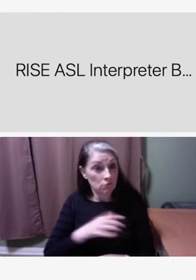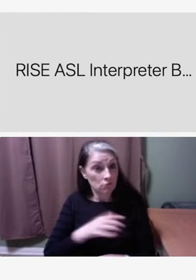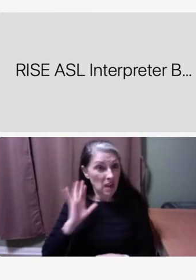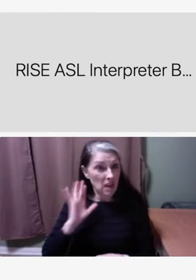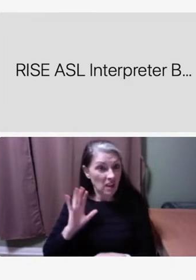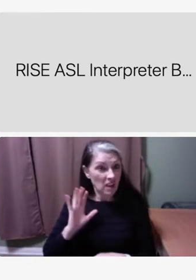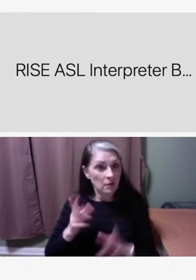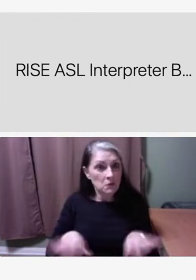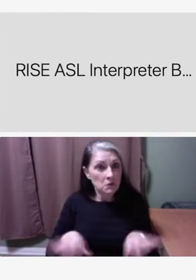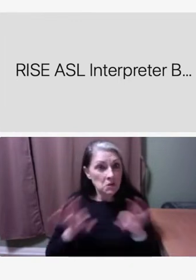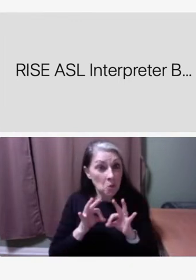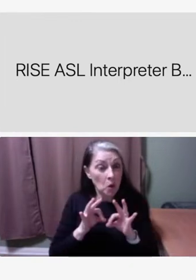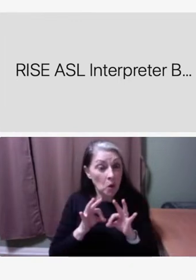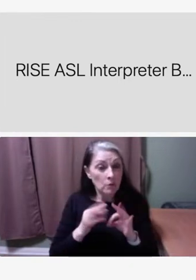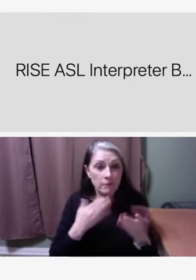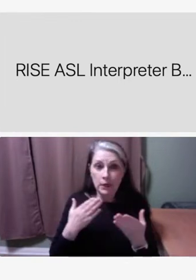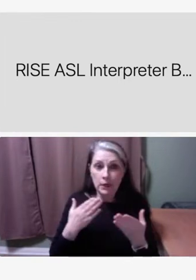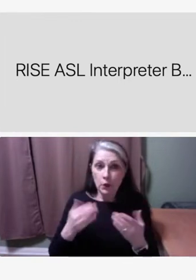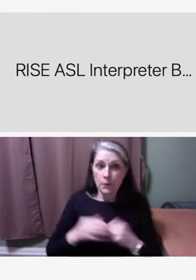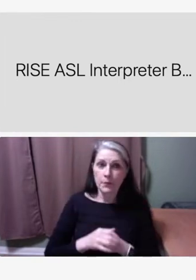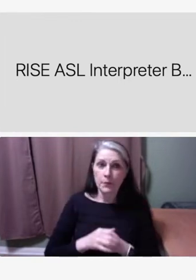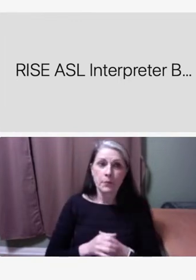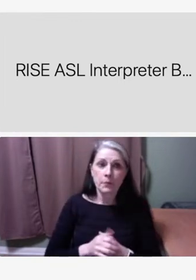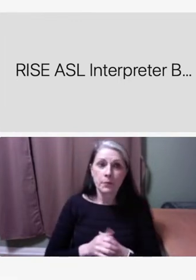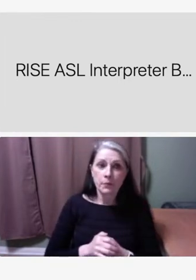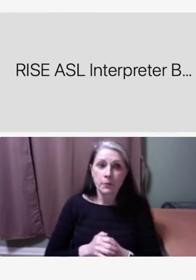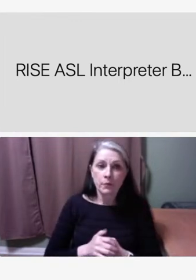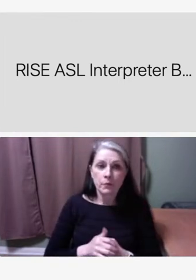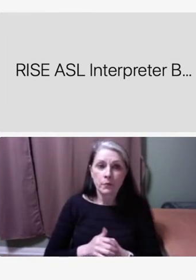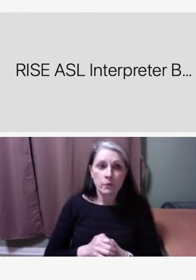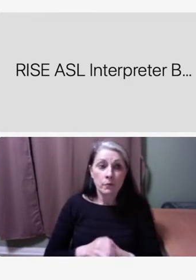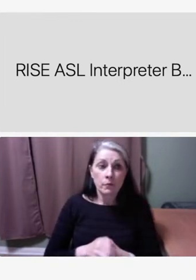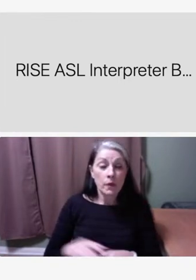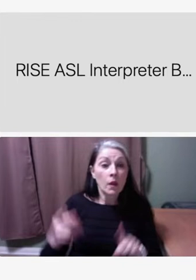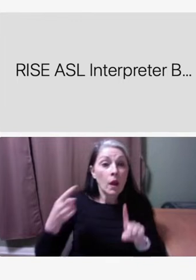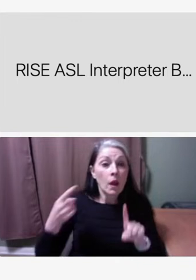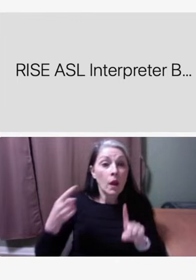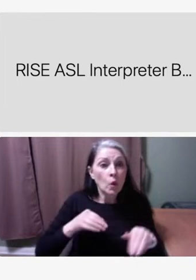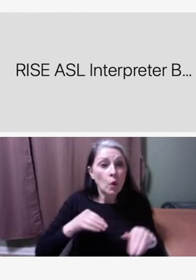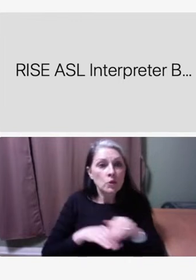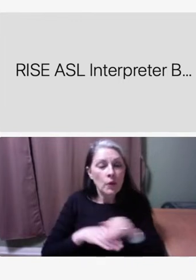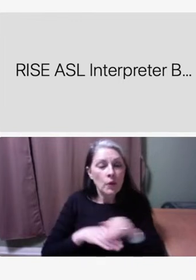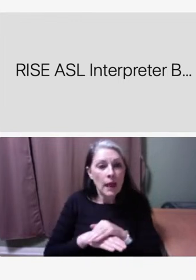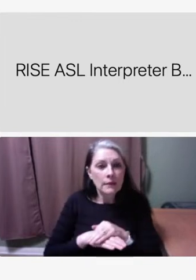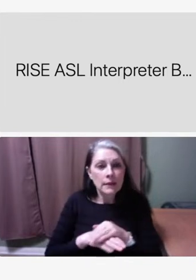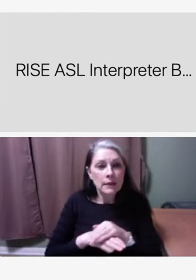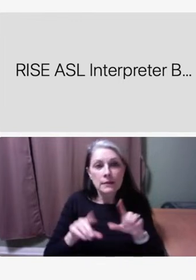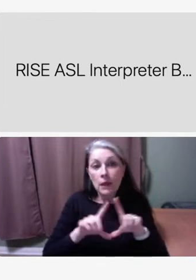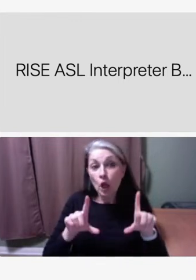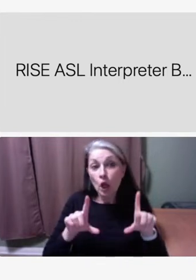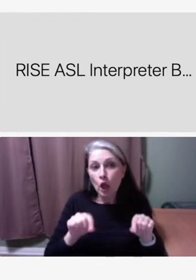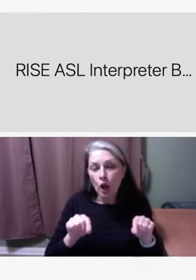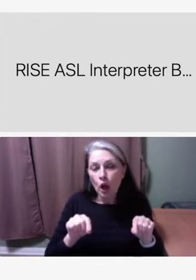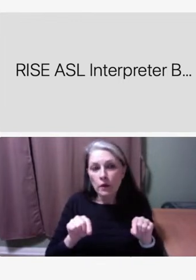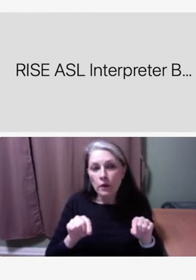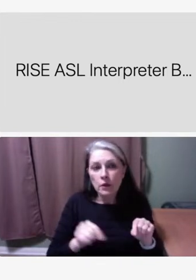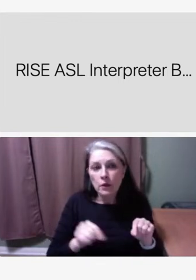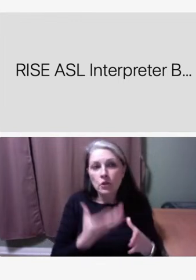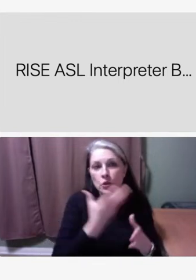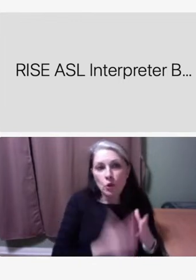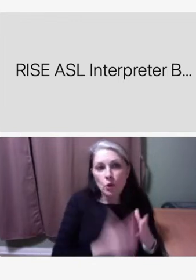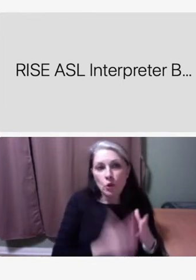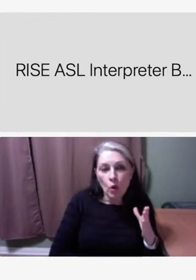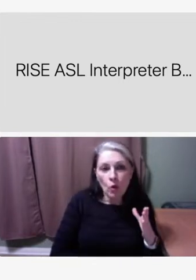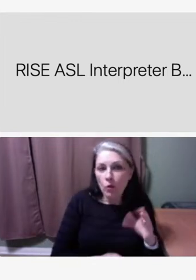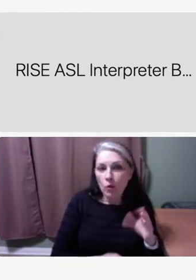you. So our goal is to access card, to go away from keys, where you, each person that has it,